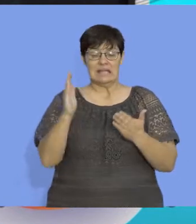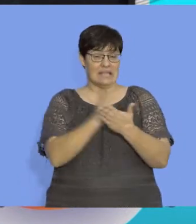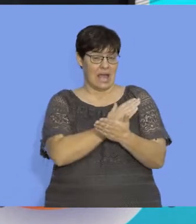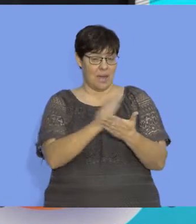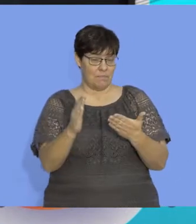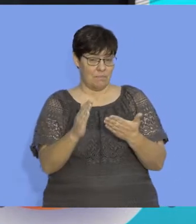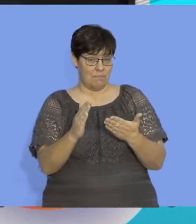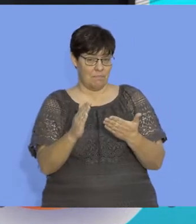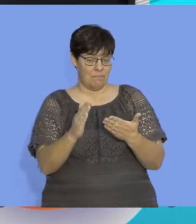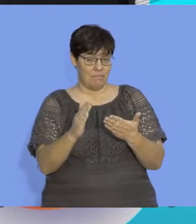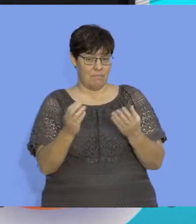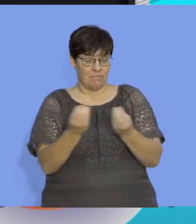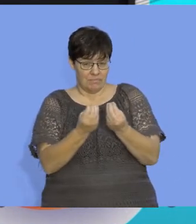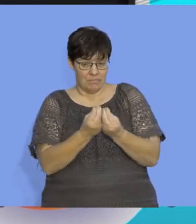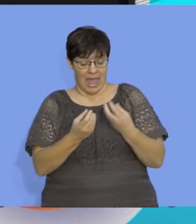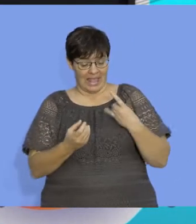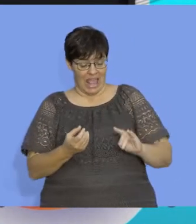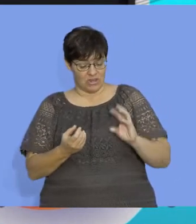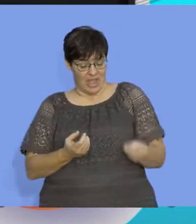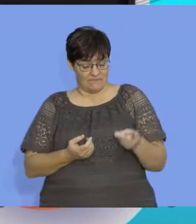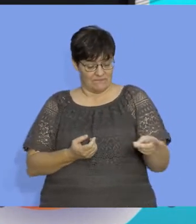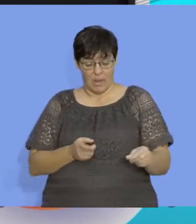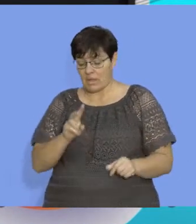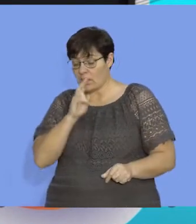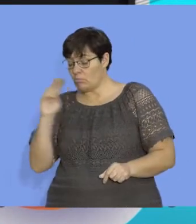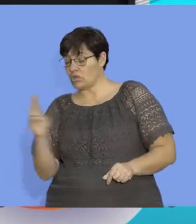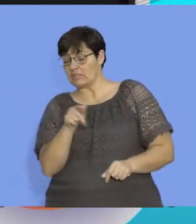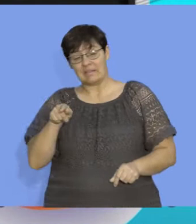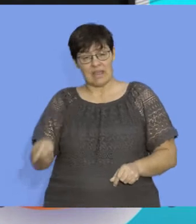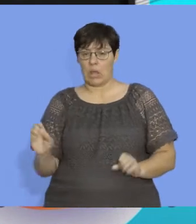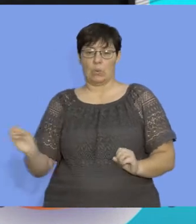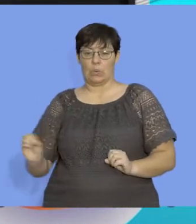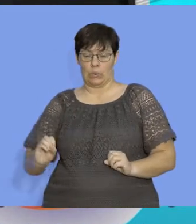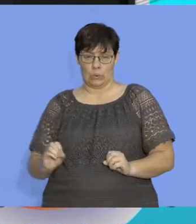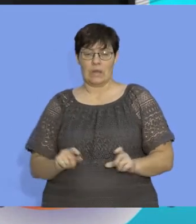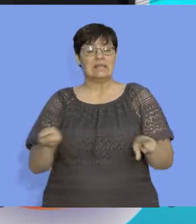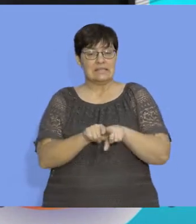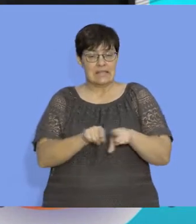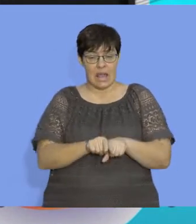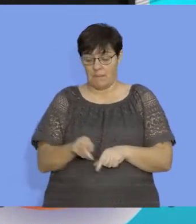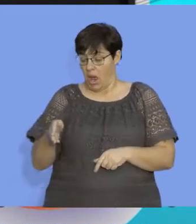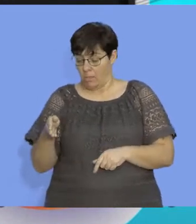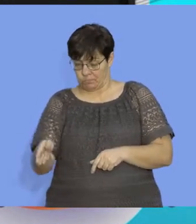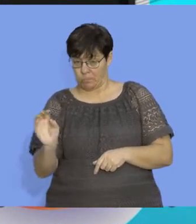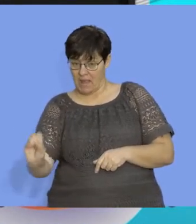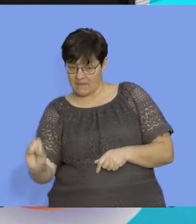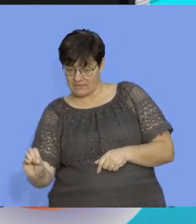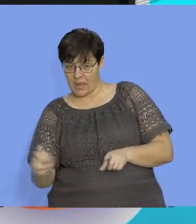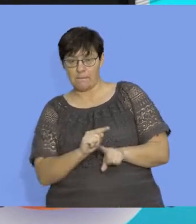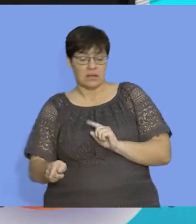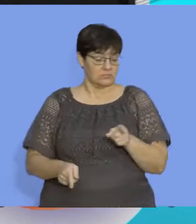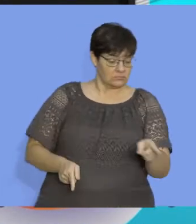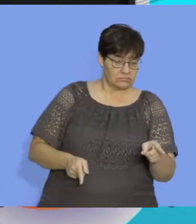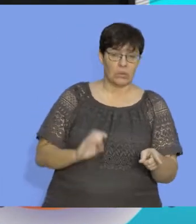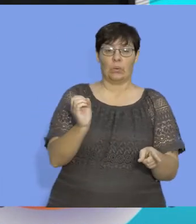cash budget but not in my projected income statement, and vice versa. There are some items that will appear in my projected